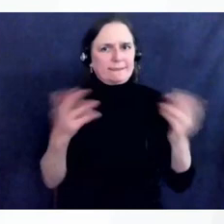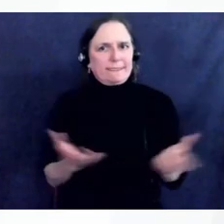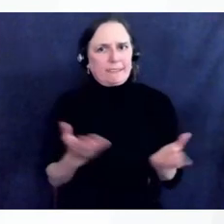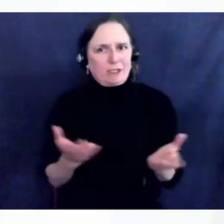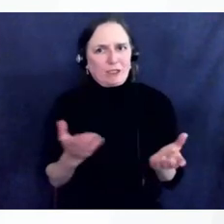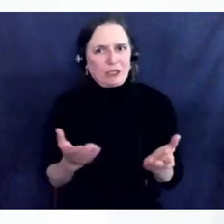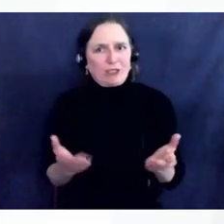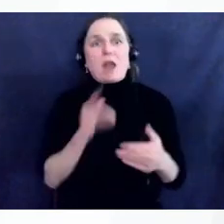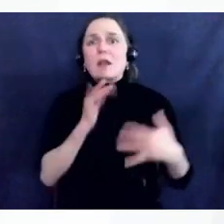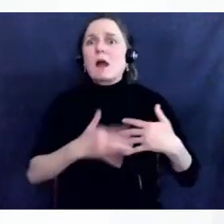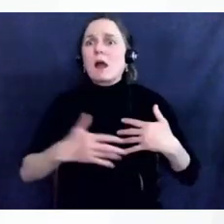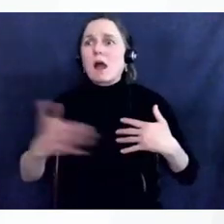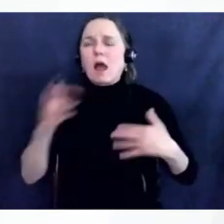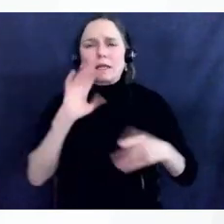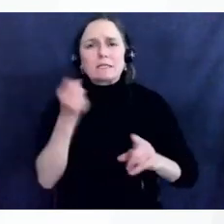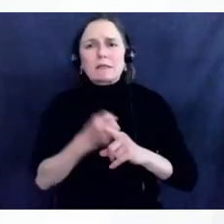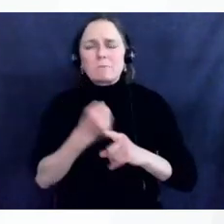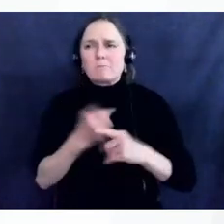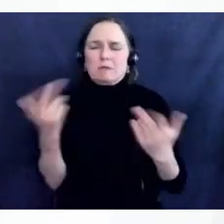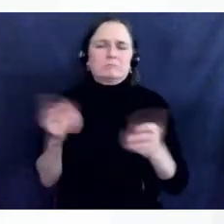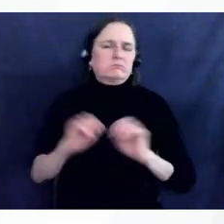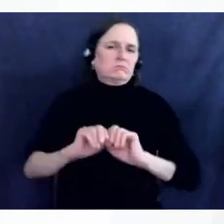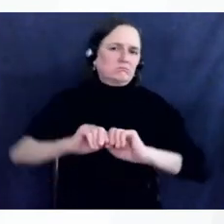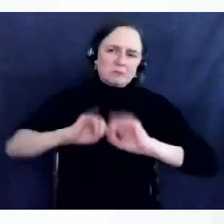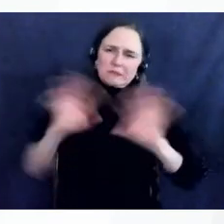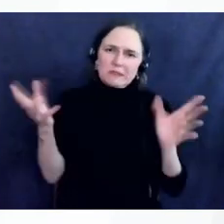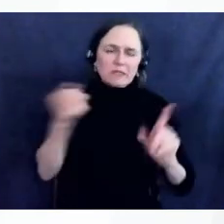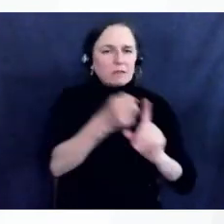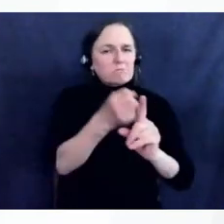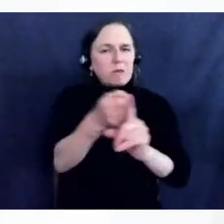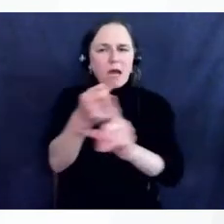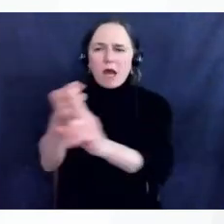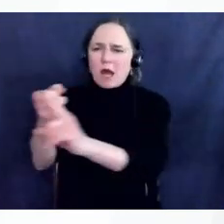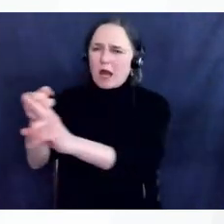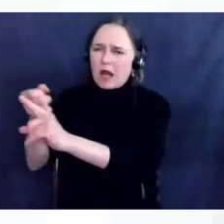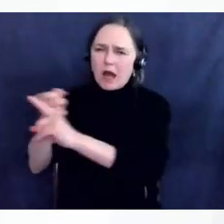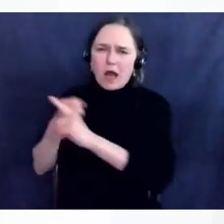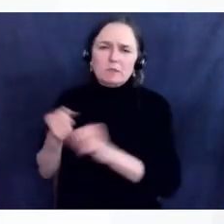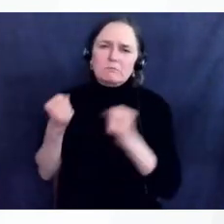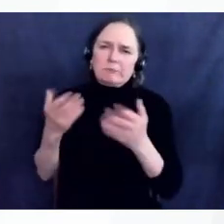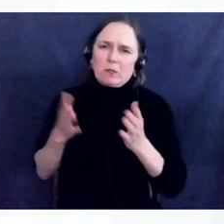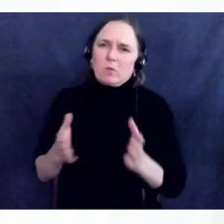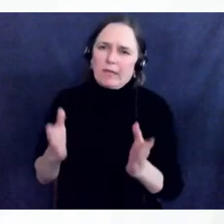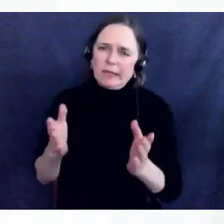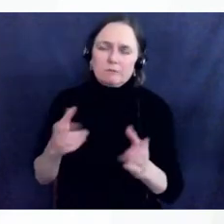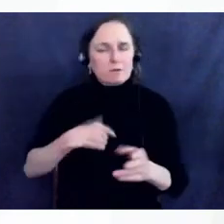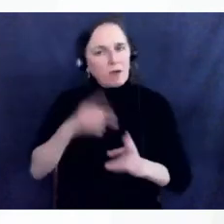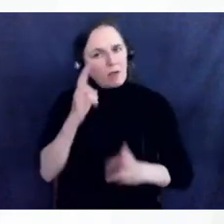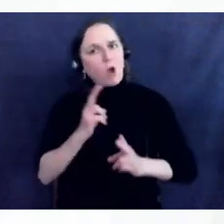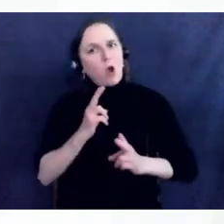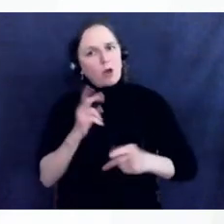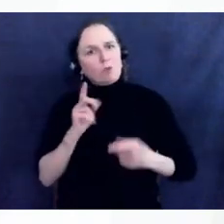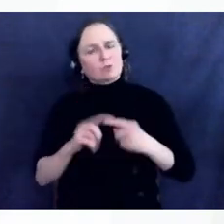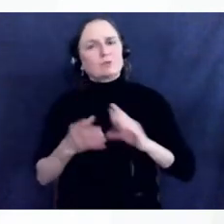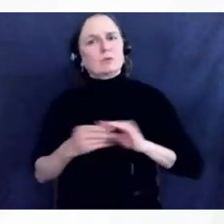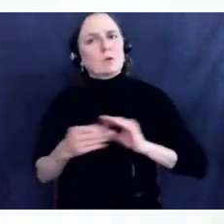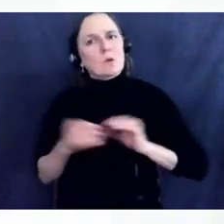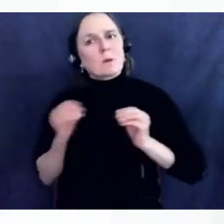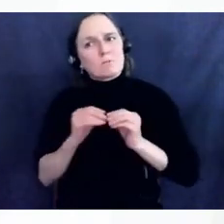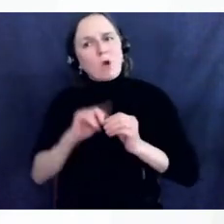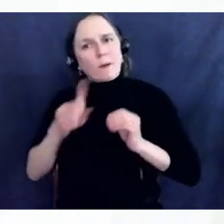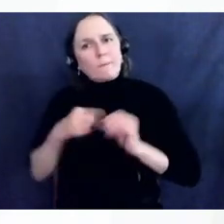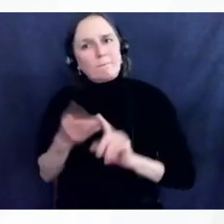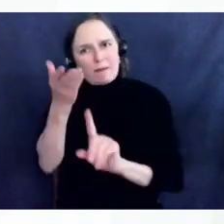ways. I'm honored to be here today to tell you more about Jacob Lawrence's legacy in both the history of art and closer to home at